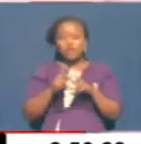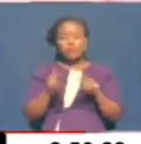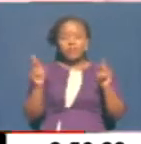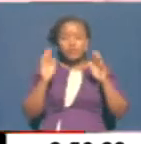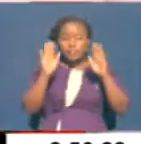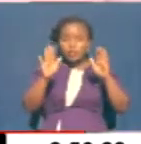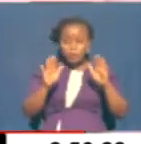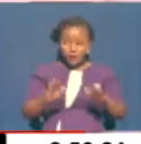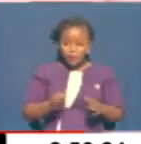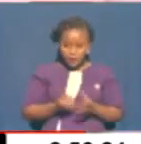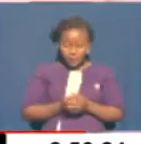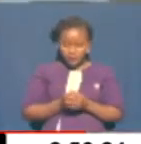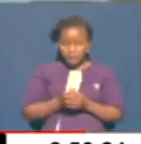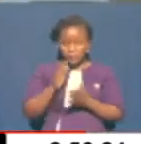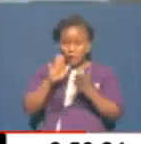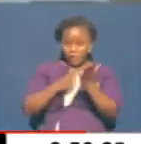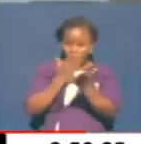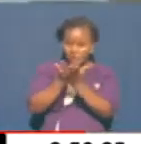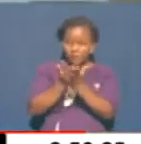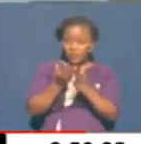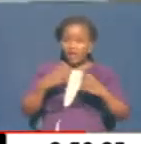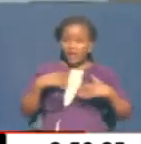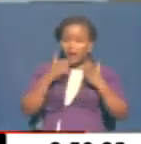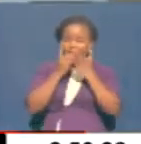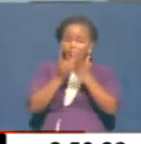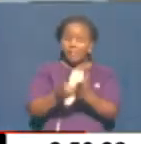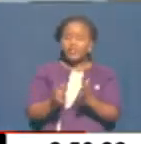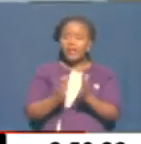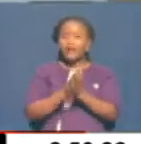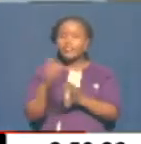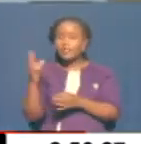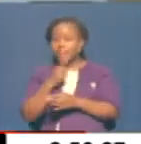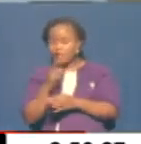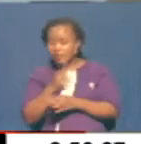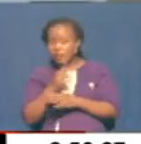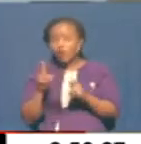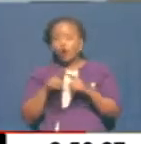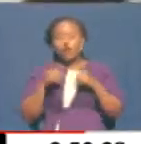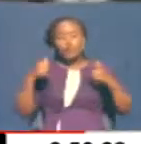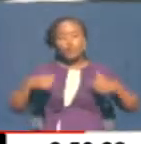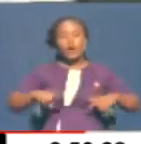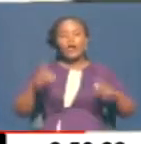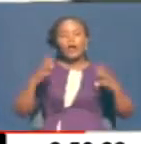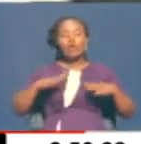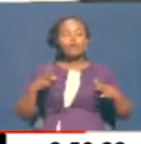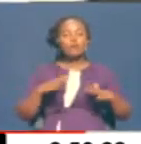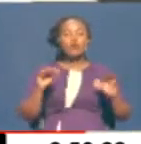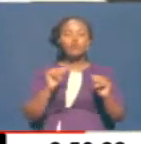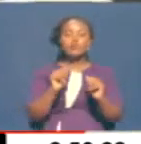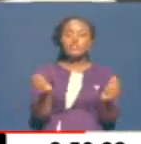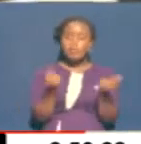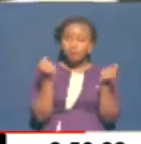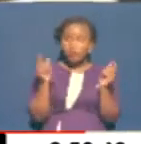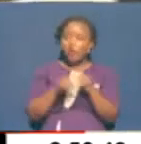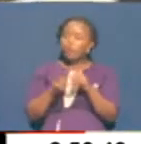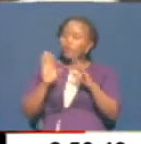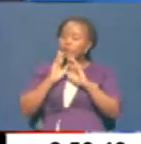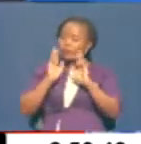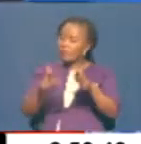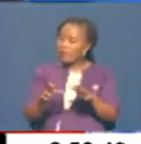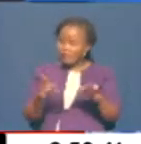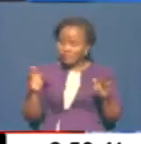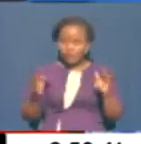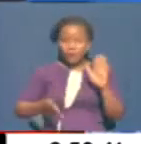application gives intelligent data on risks and allows citizens to be safe in case of disasters, as well as report the same for quick